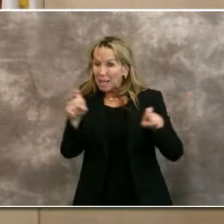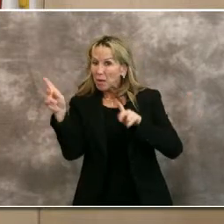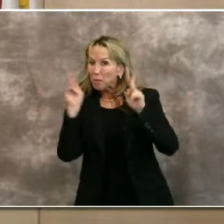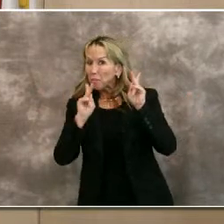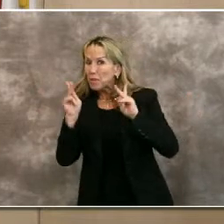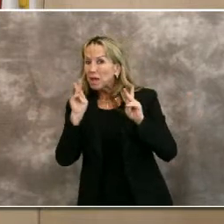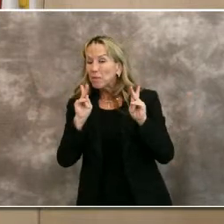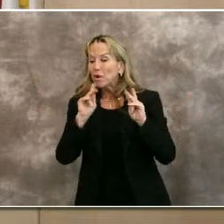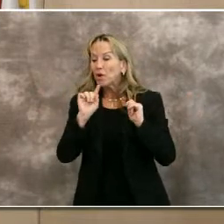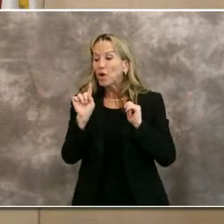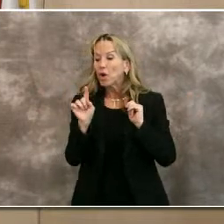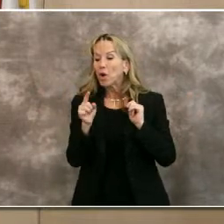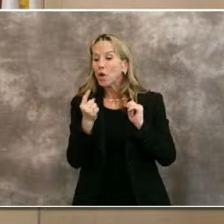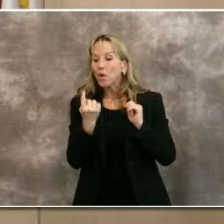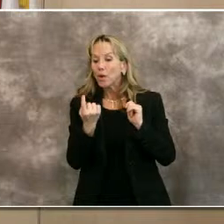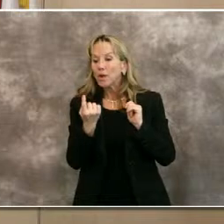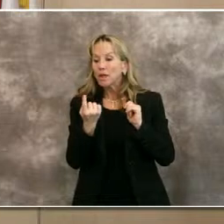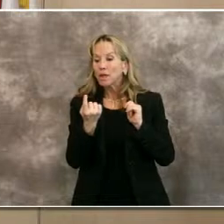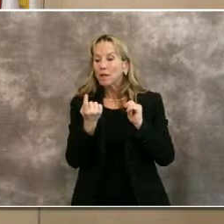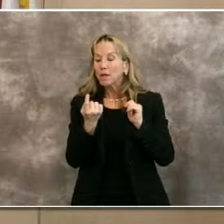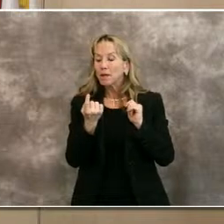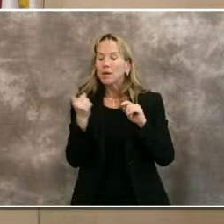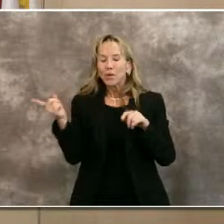go to